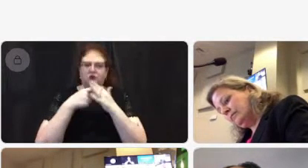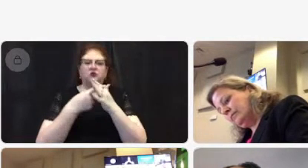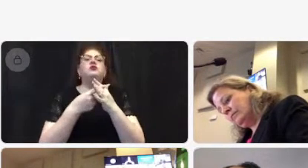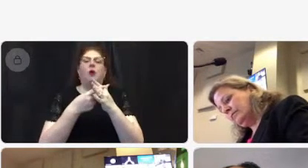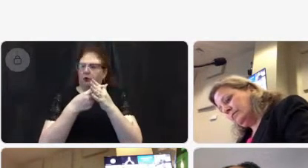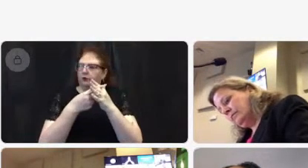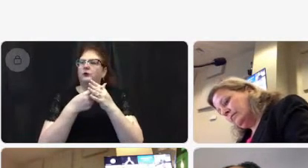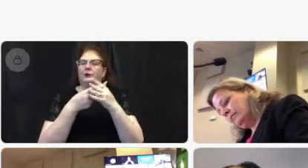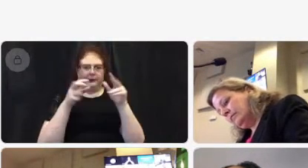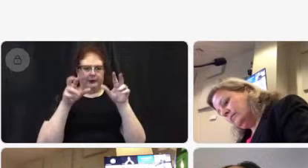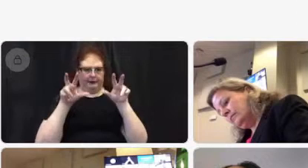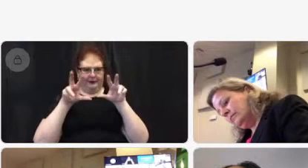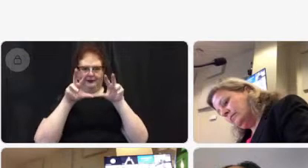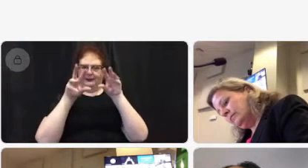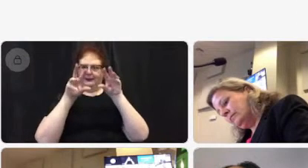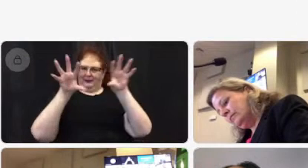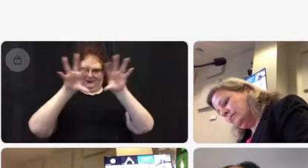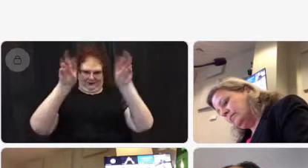evenly.